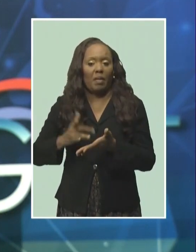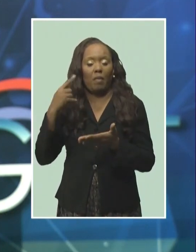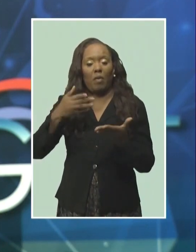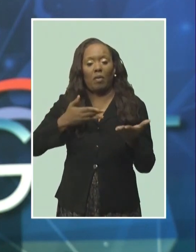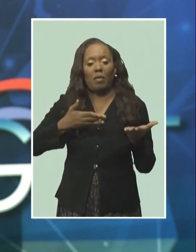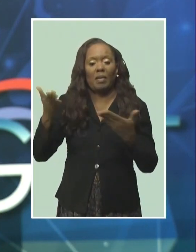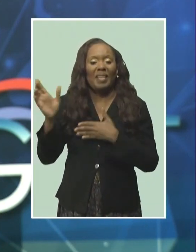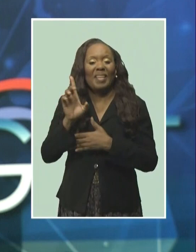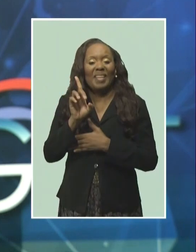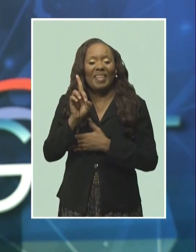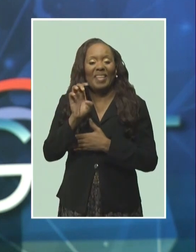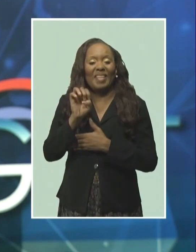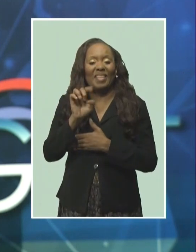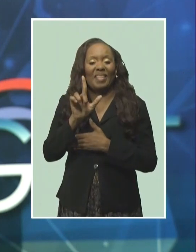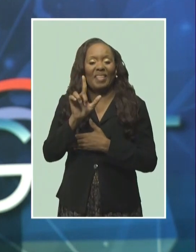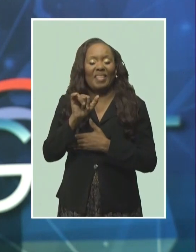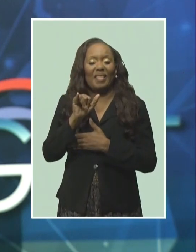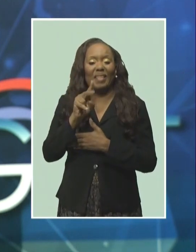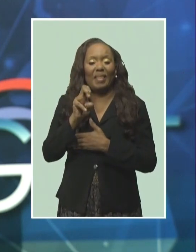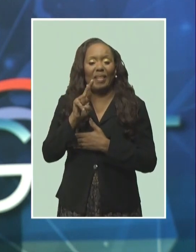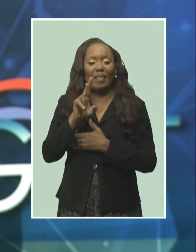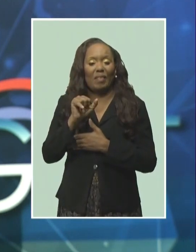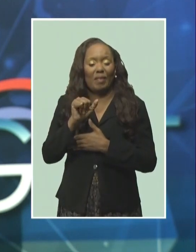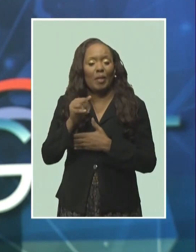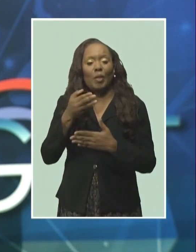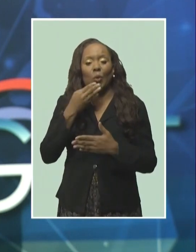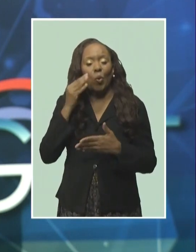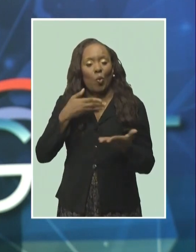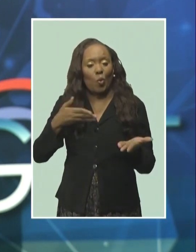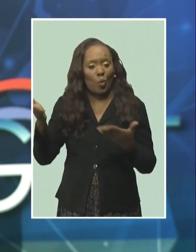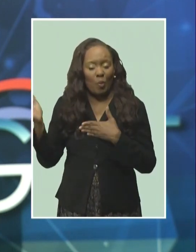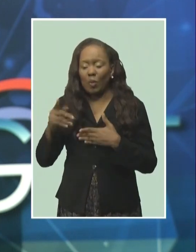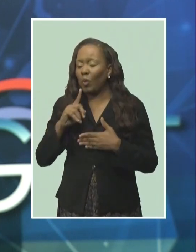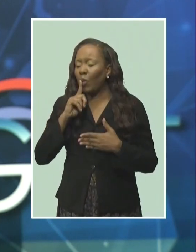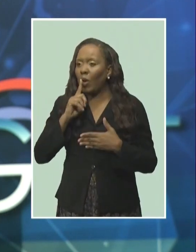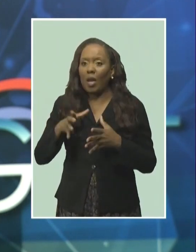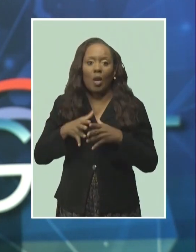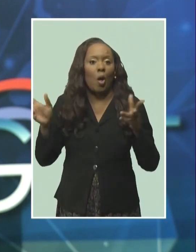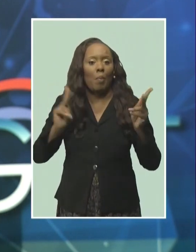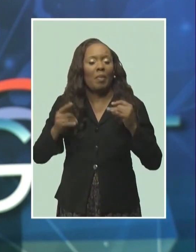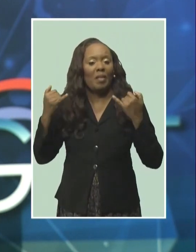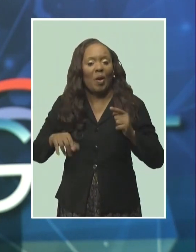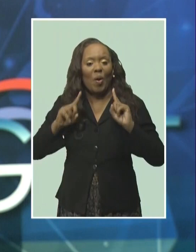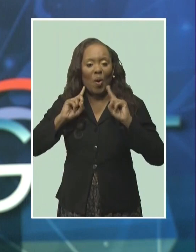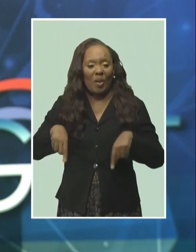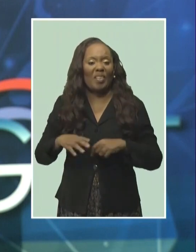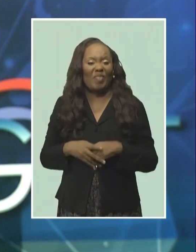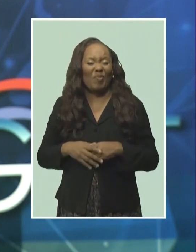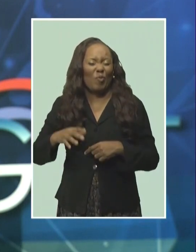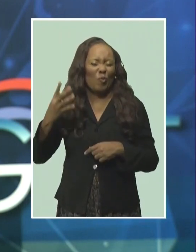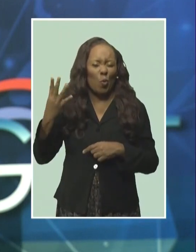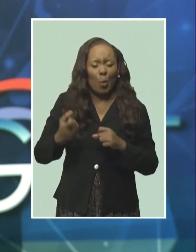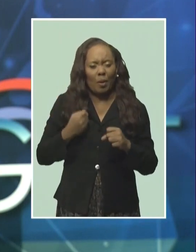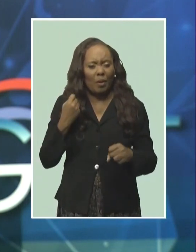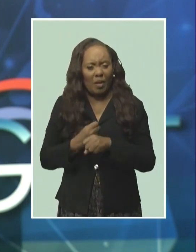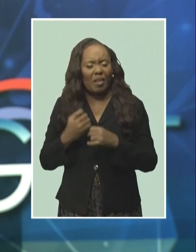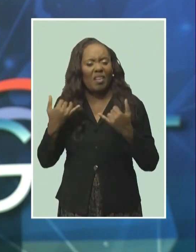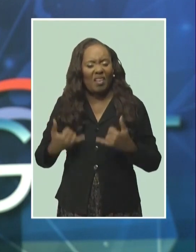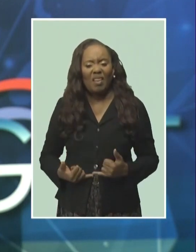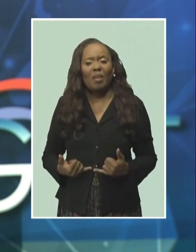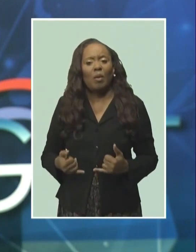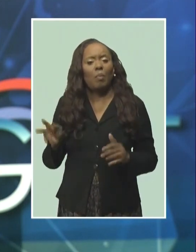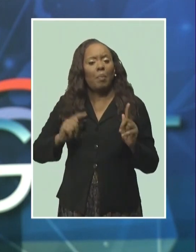offers to our staff and to patients who are passing through, maybe visitors as well, who are passing through our doors. They'll get a